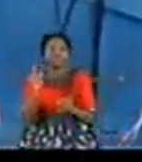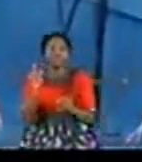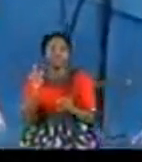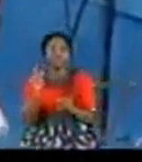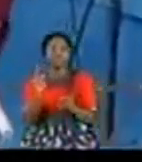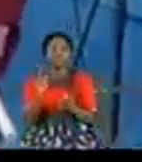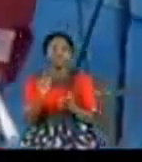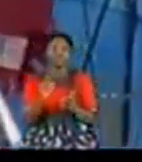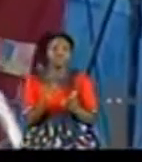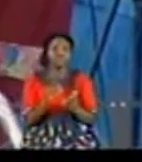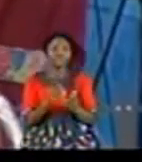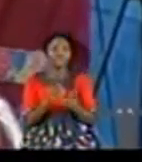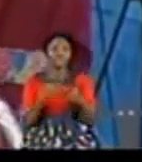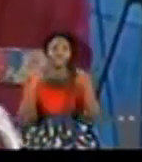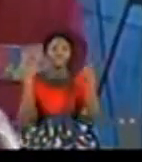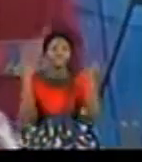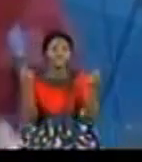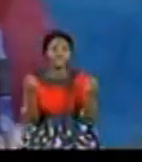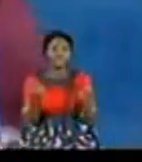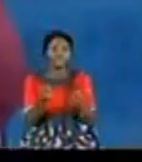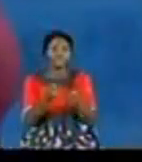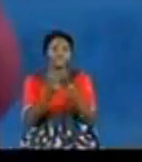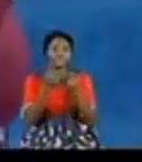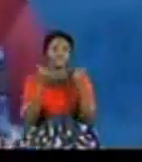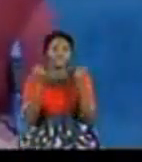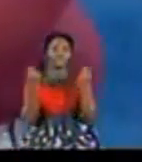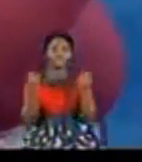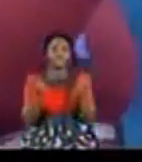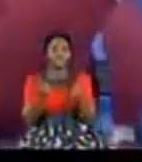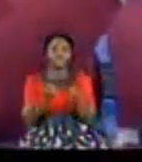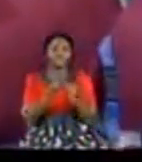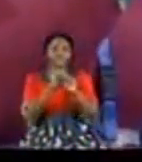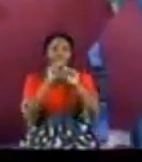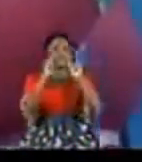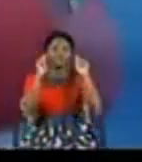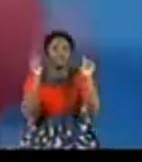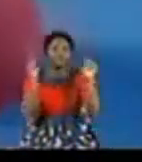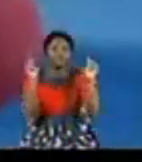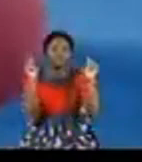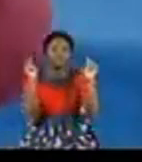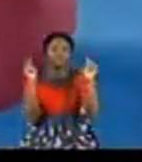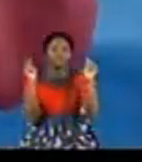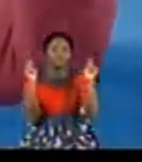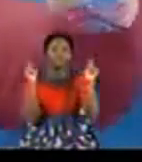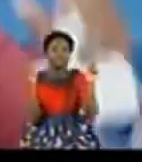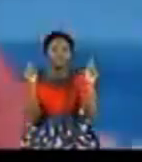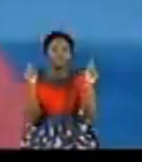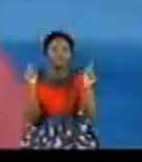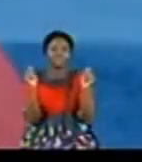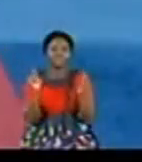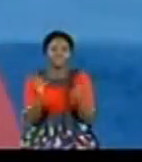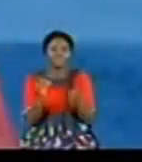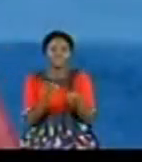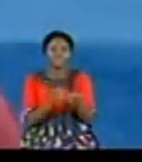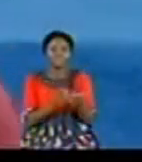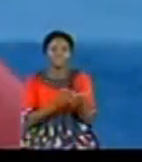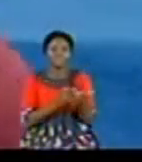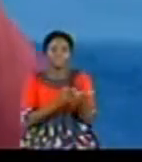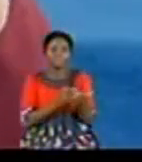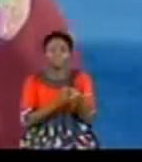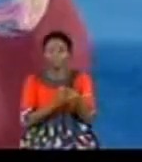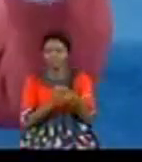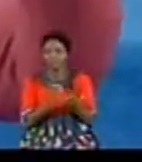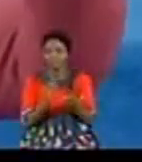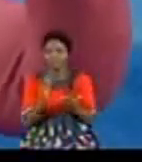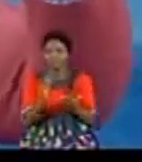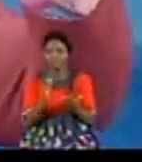will hallelujah hallelujah hallelujah there is no one